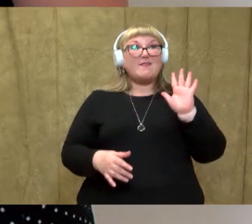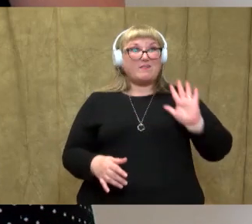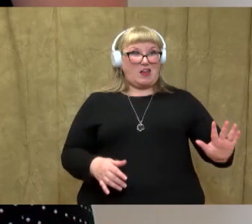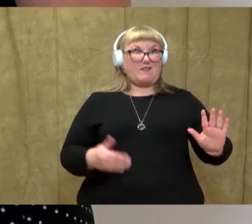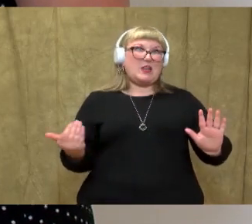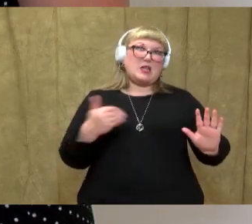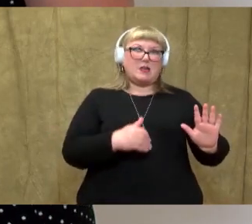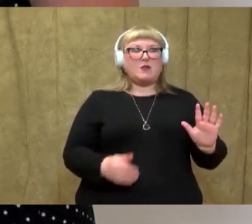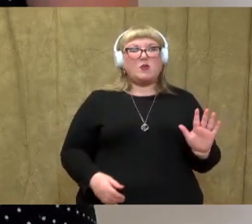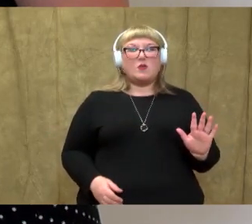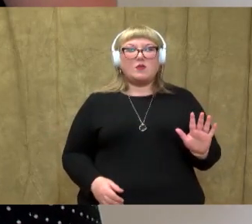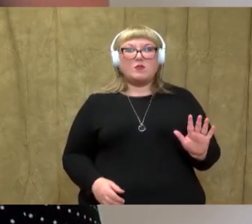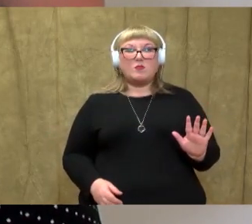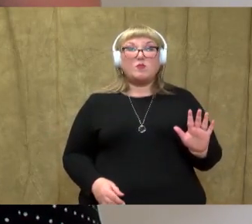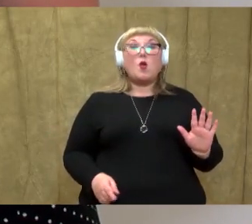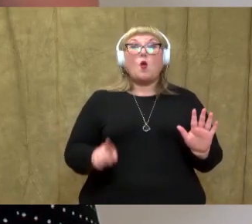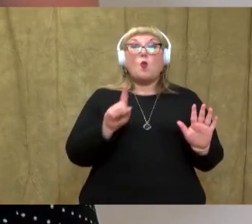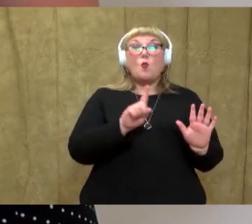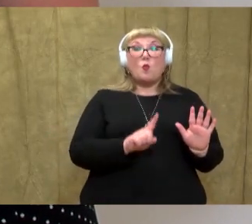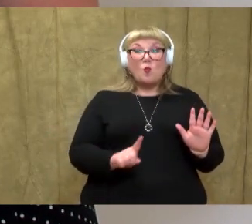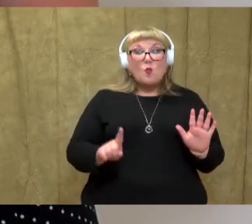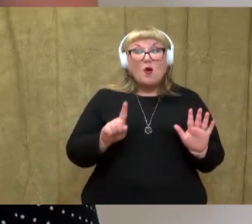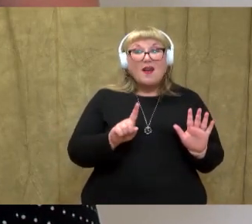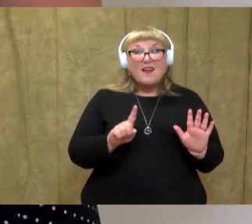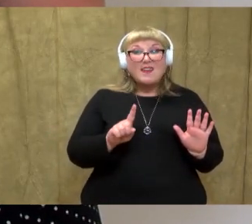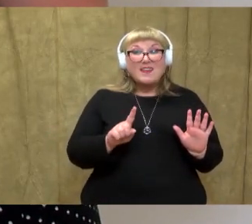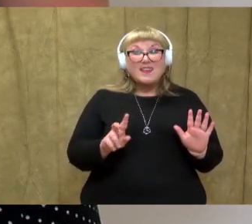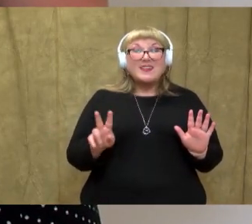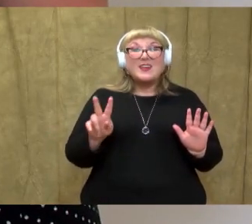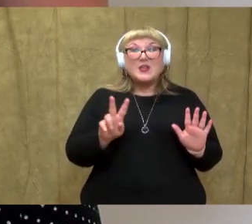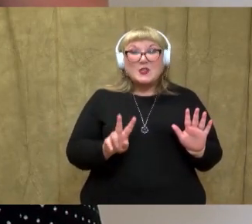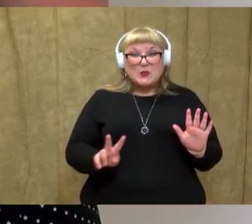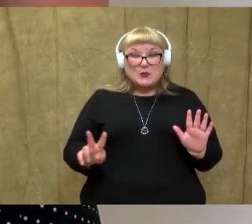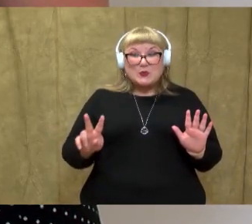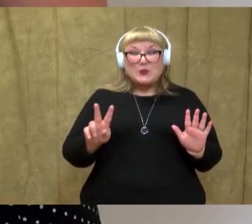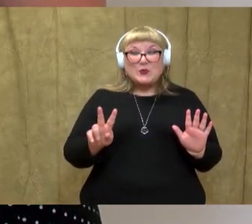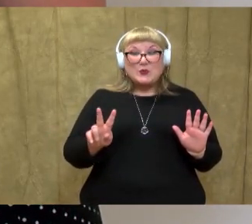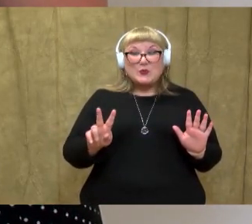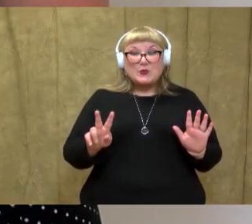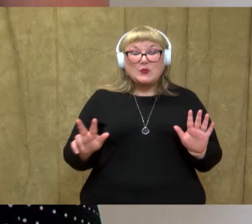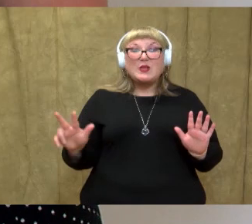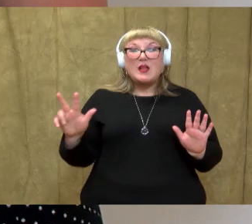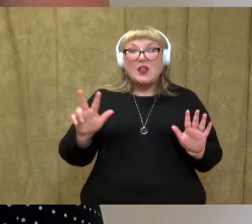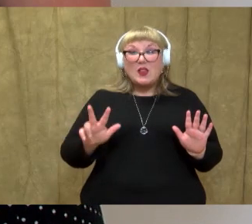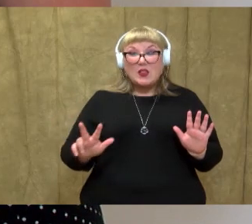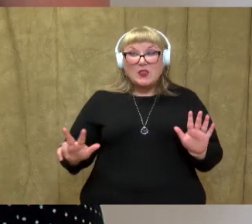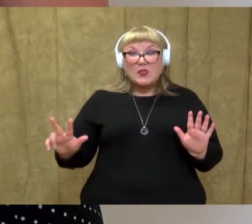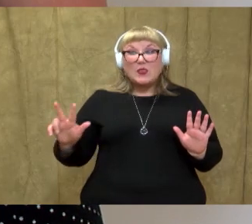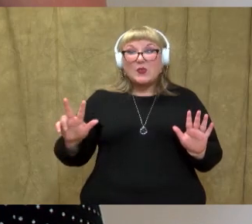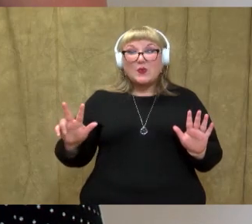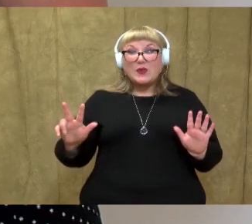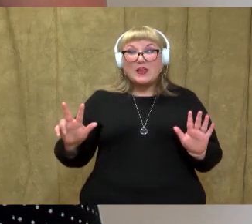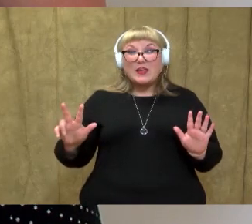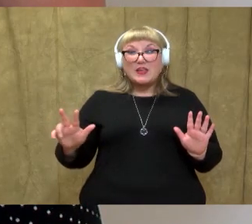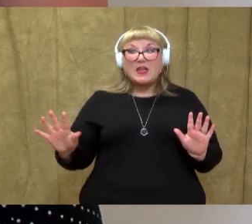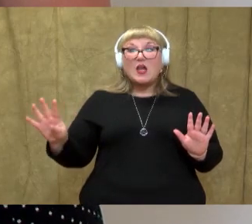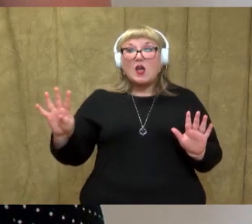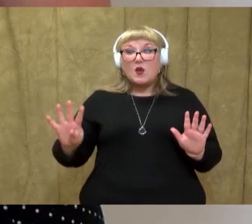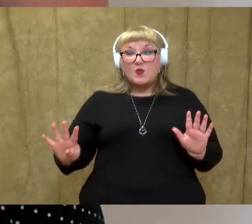draw 5 more. 1, 2,